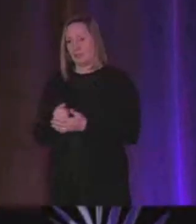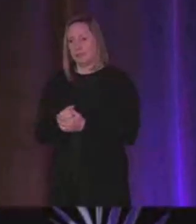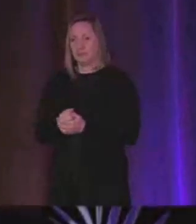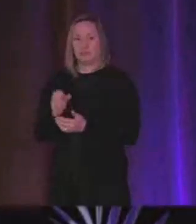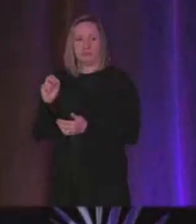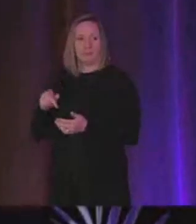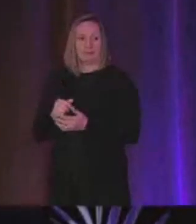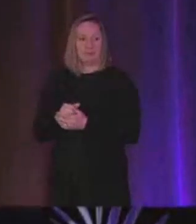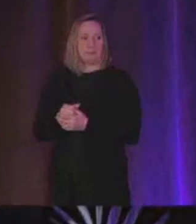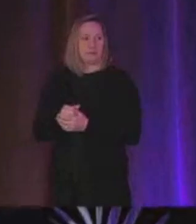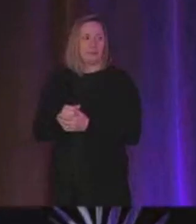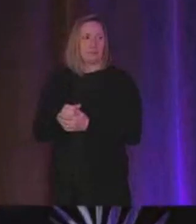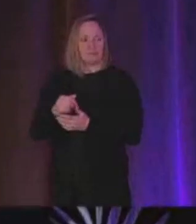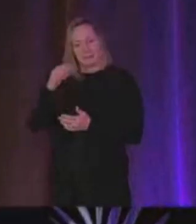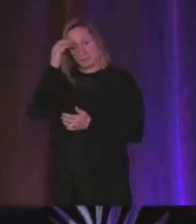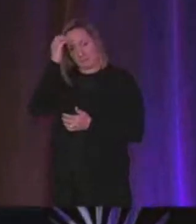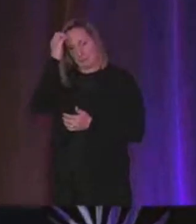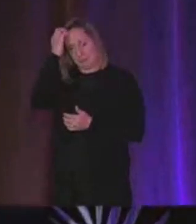Okay.